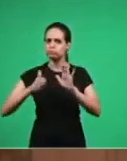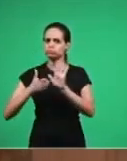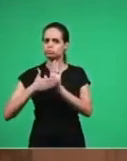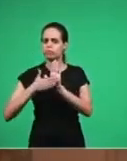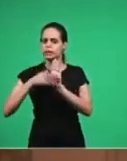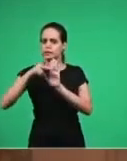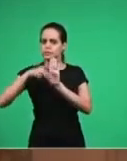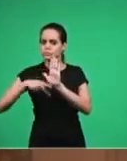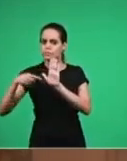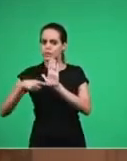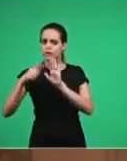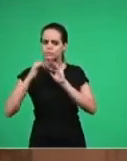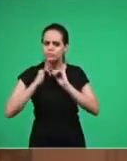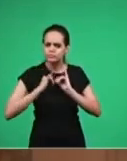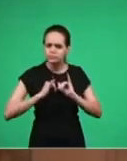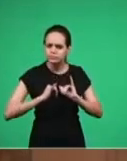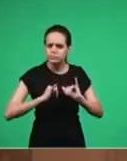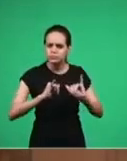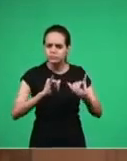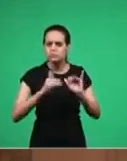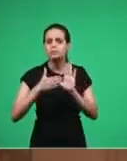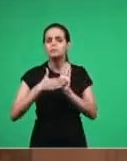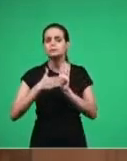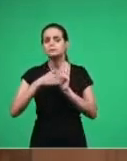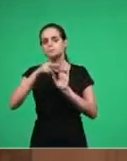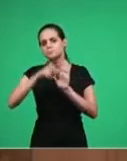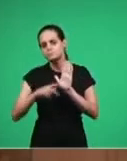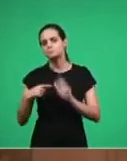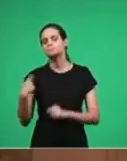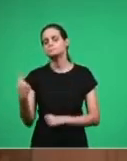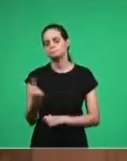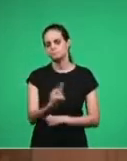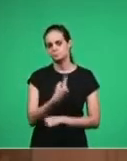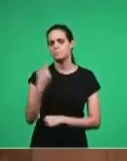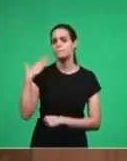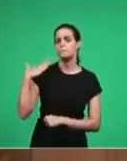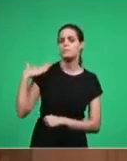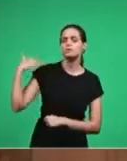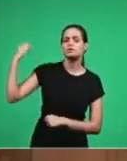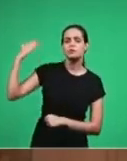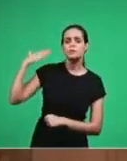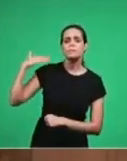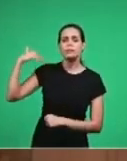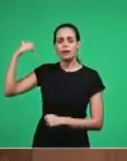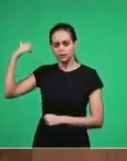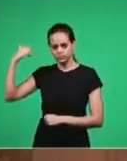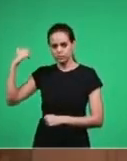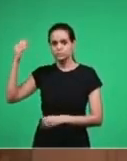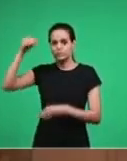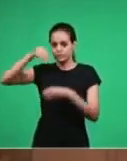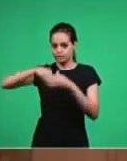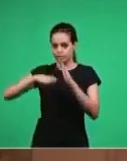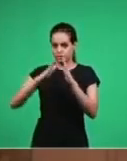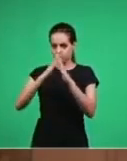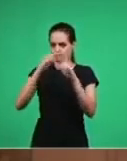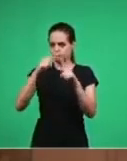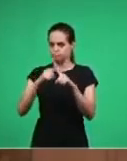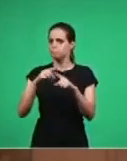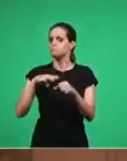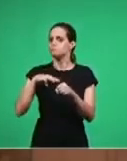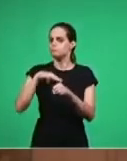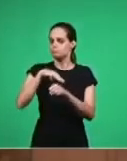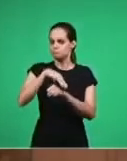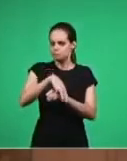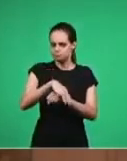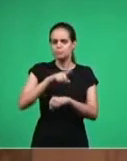to lead this project. So those who are called to lead, this is the ministry of